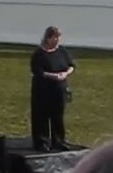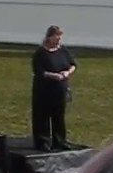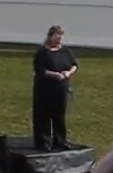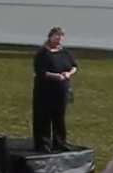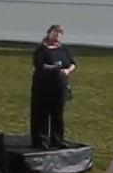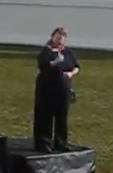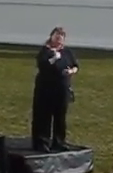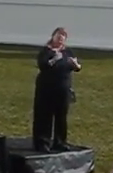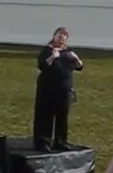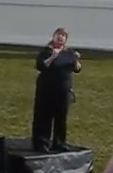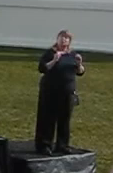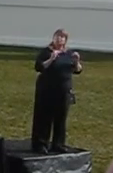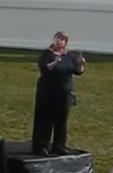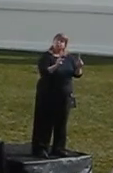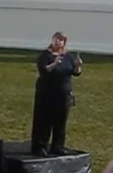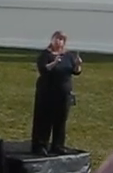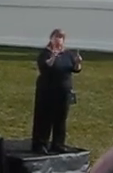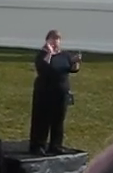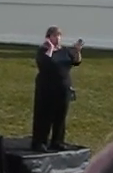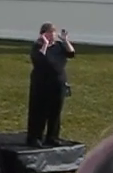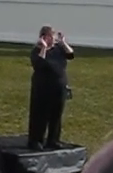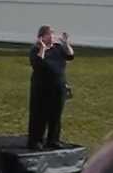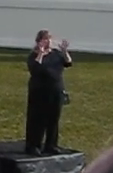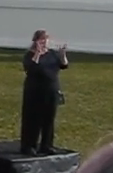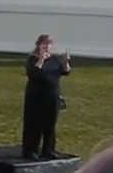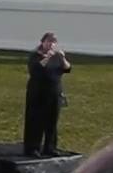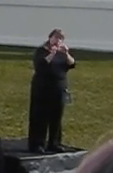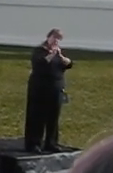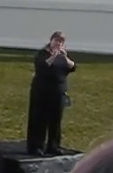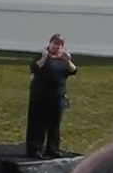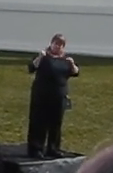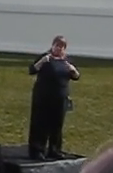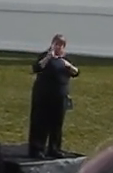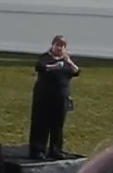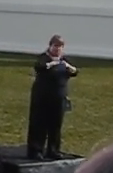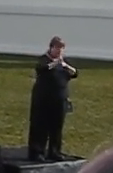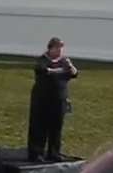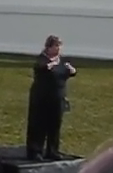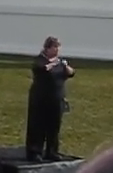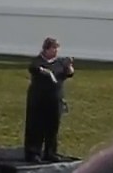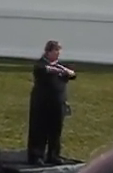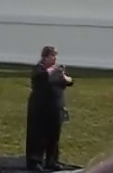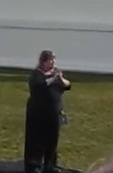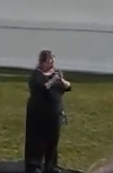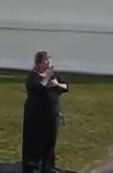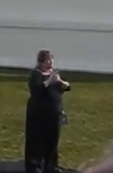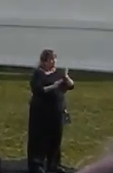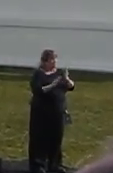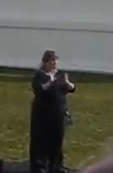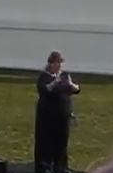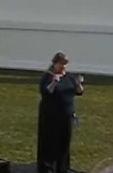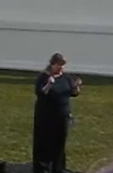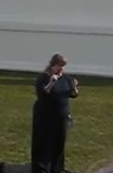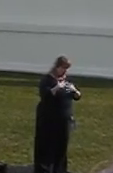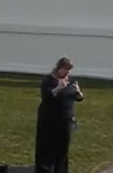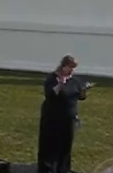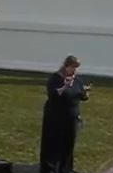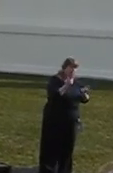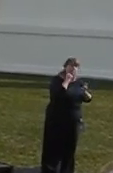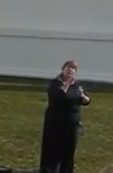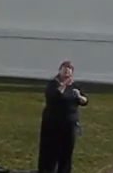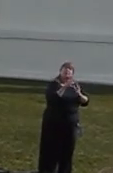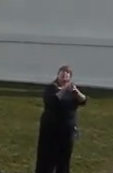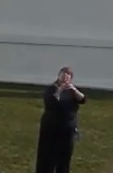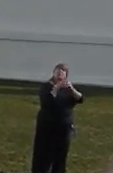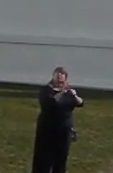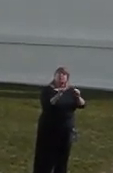I've had the opportunity to listen to people across the state over the last years, and some have told me they fear that America may